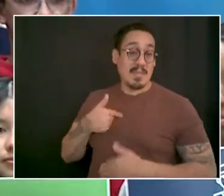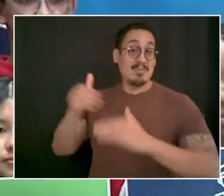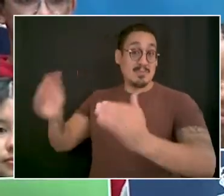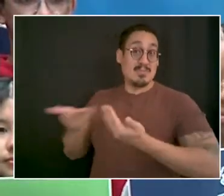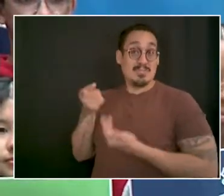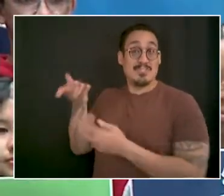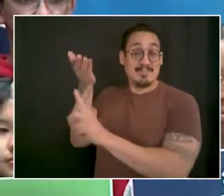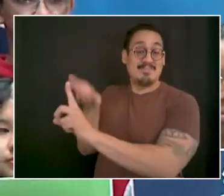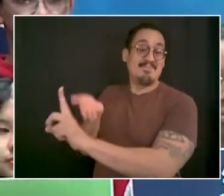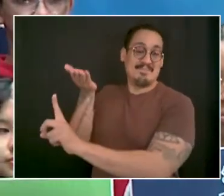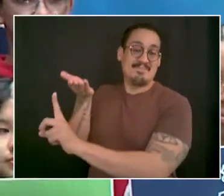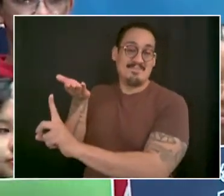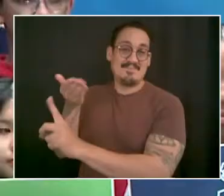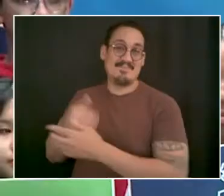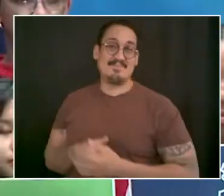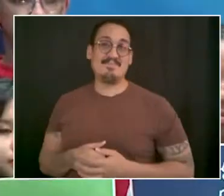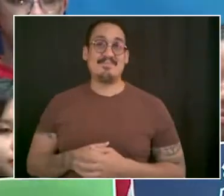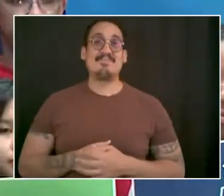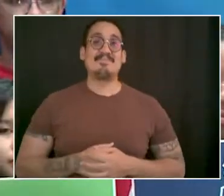mayor.